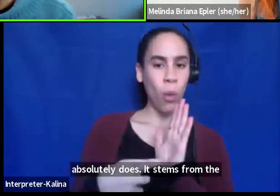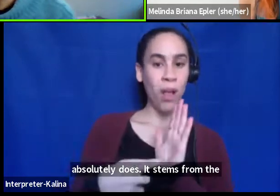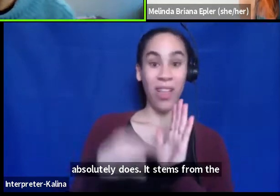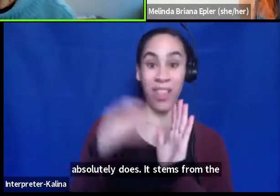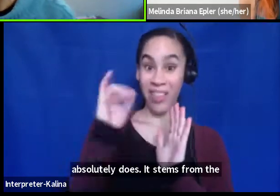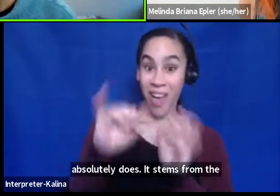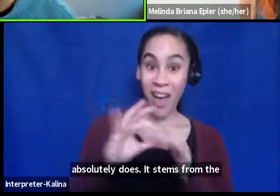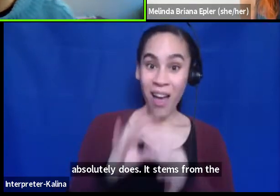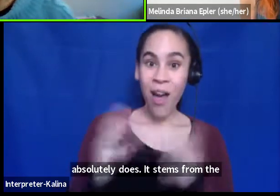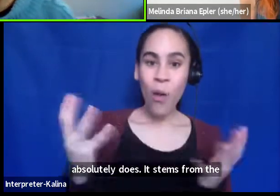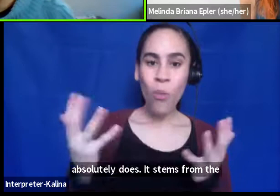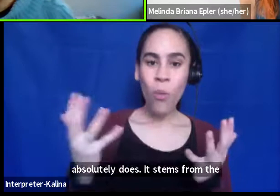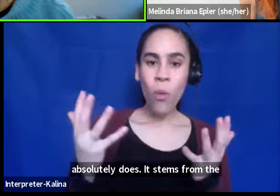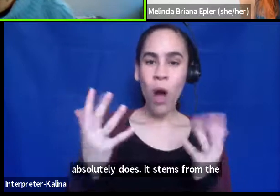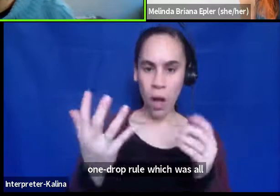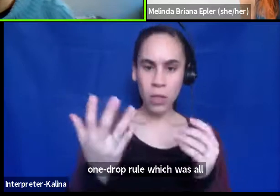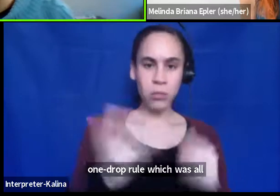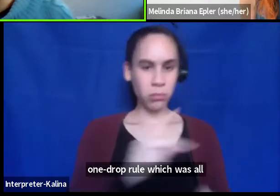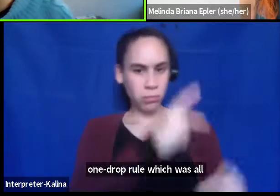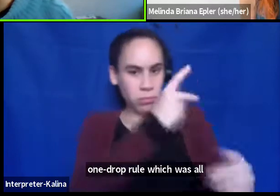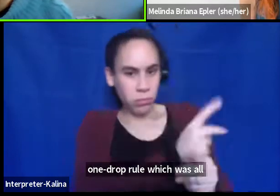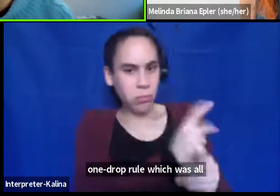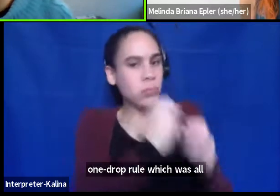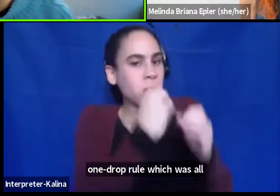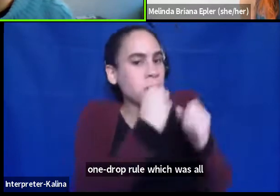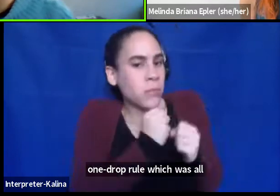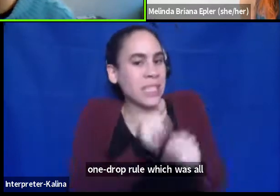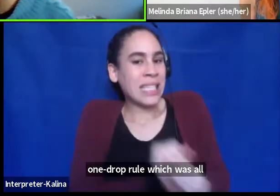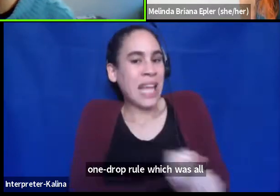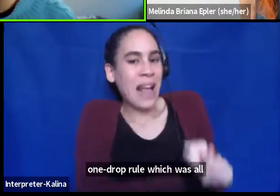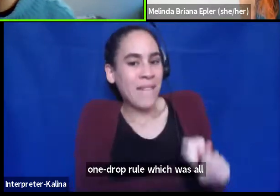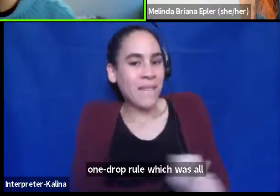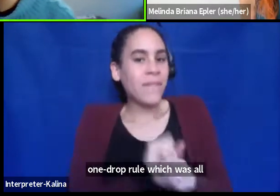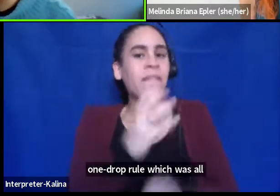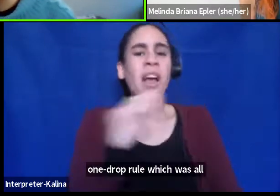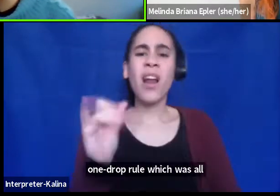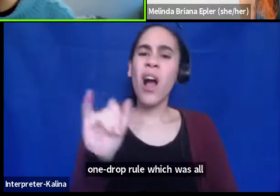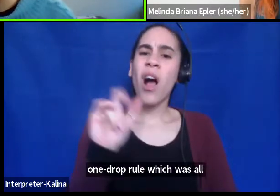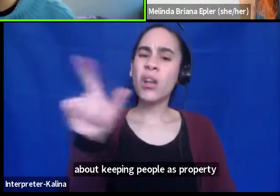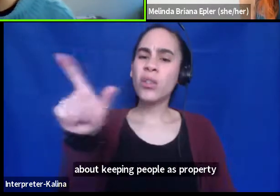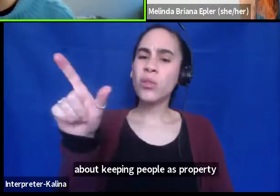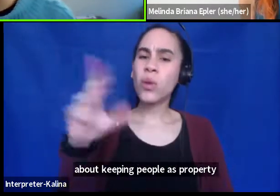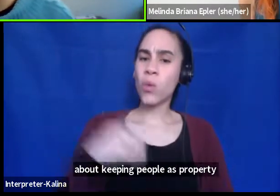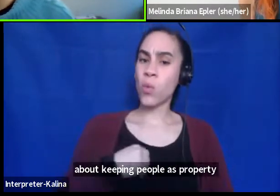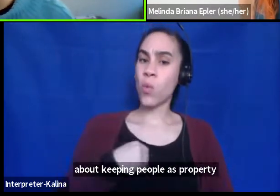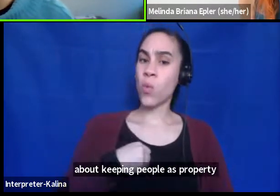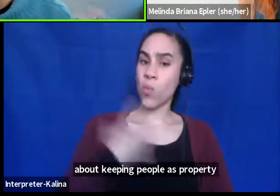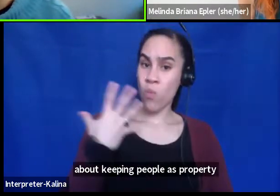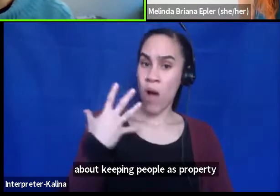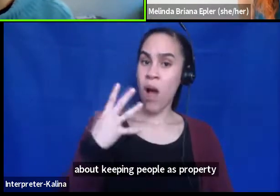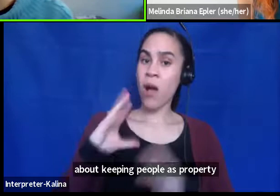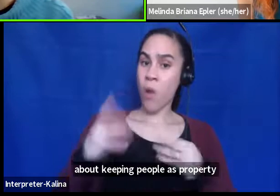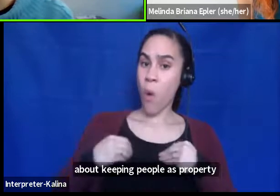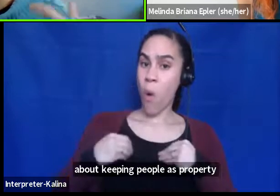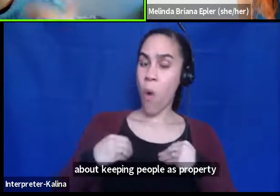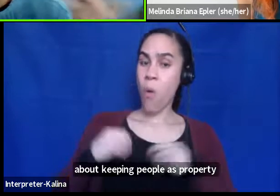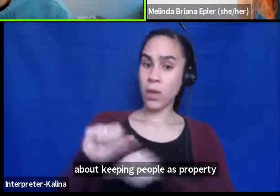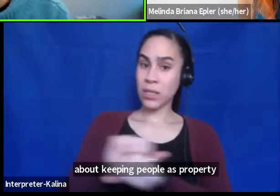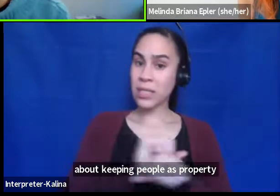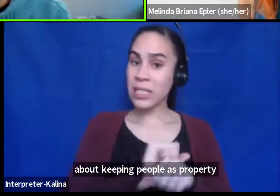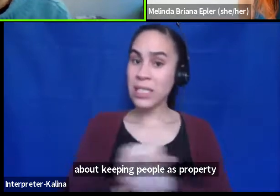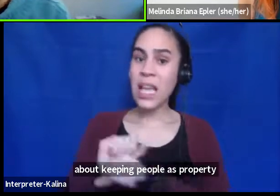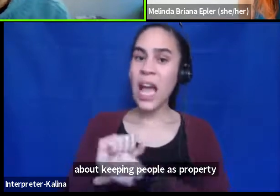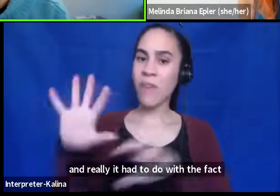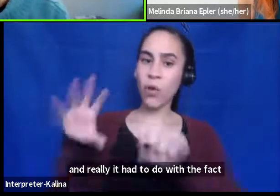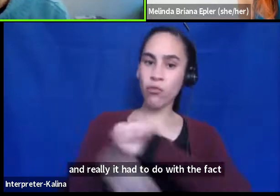as property. And really it had to do with the fact that white slave owners would rape their Black female slaves, and they wanted those children to then